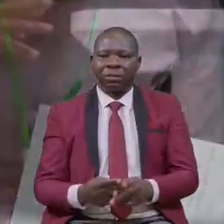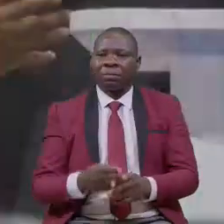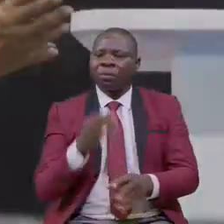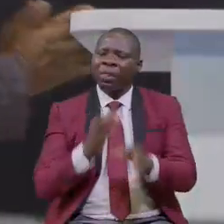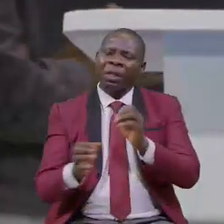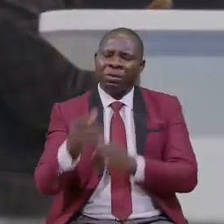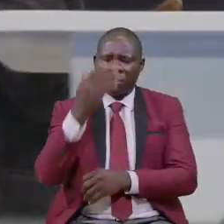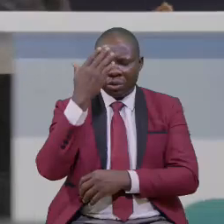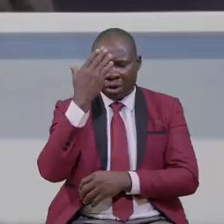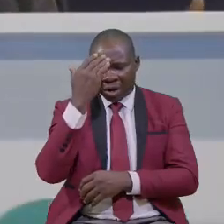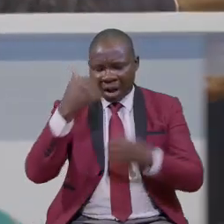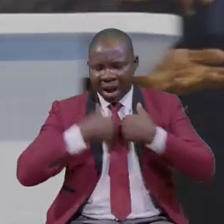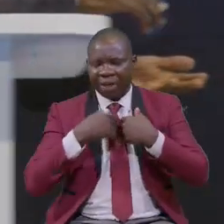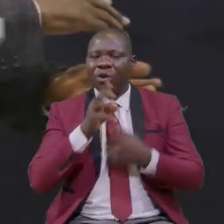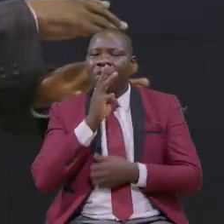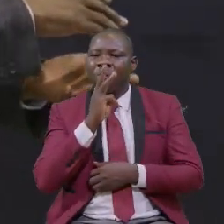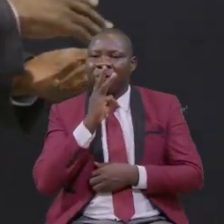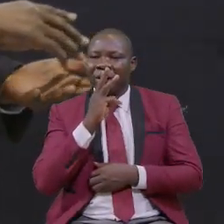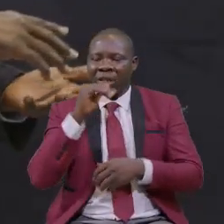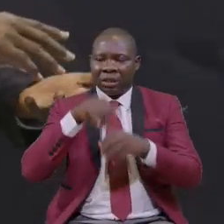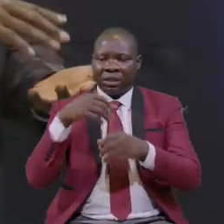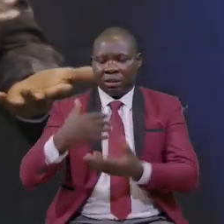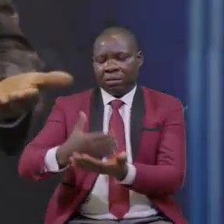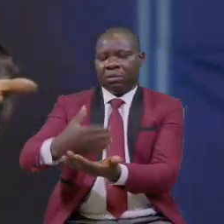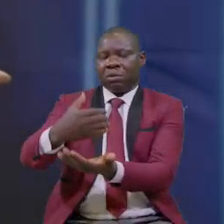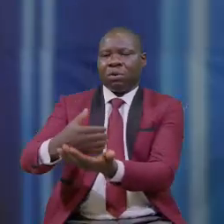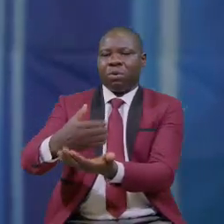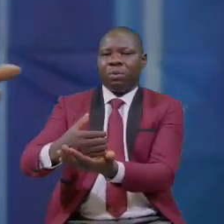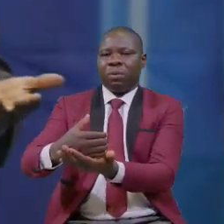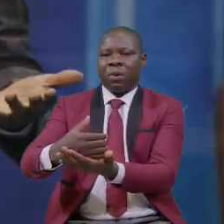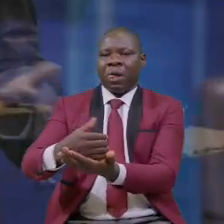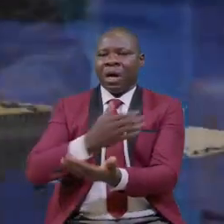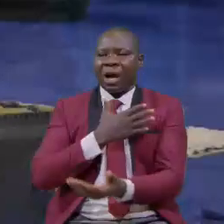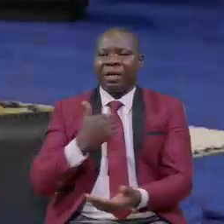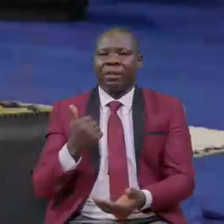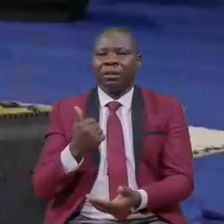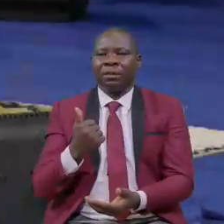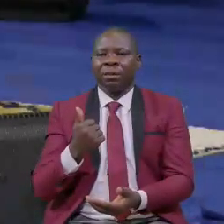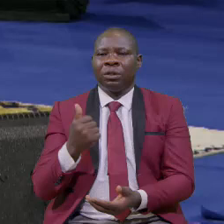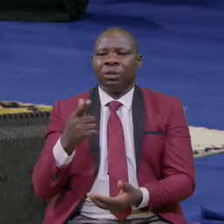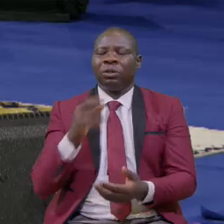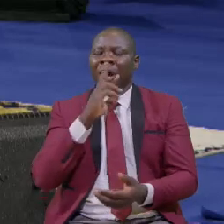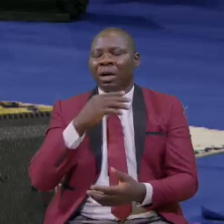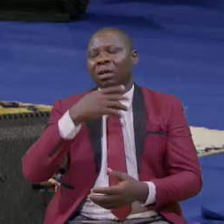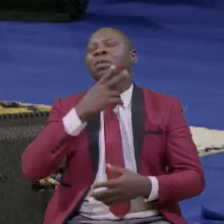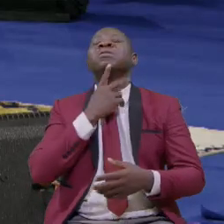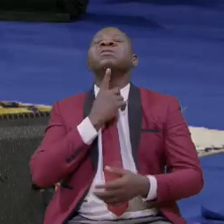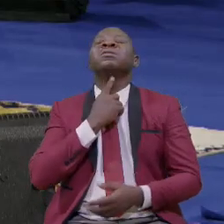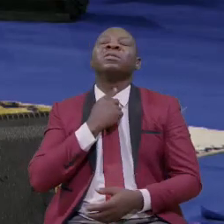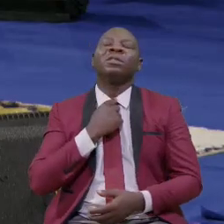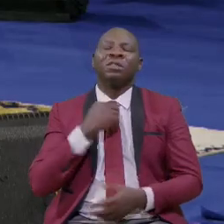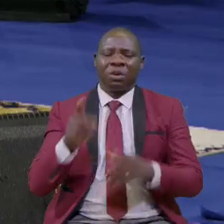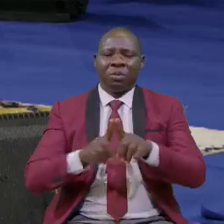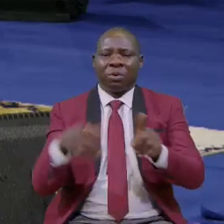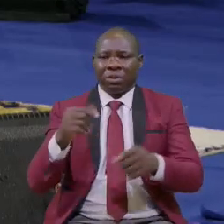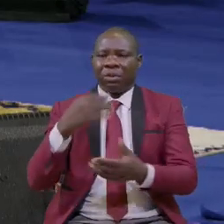have water in a glass and you have thirst, but the water